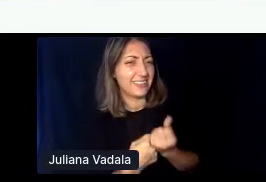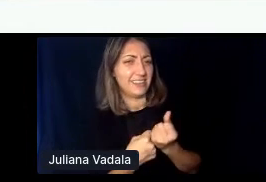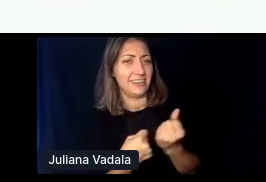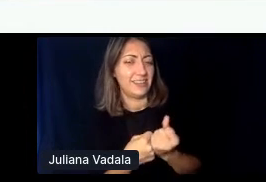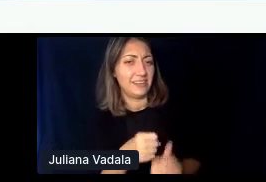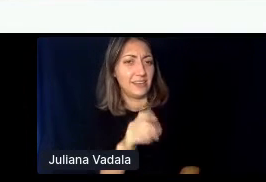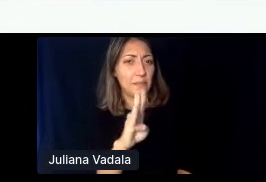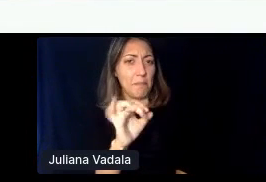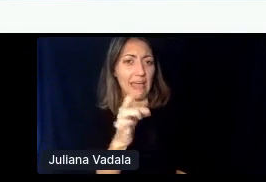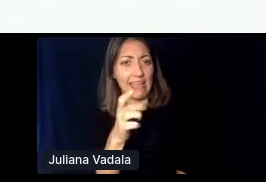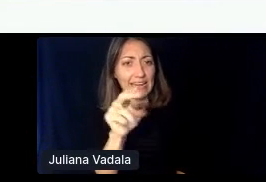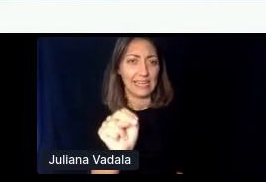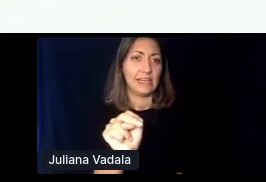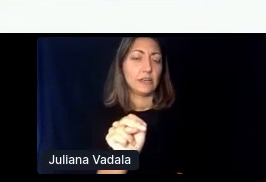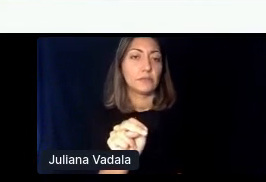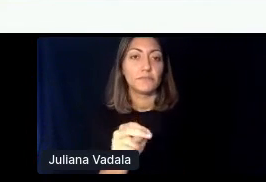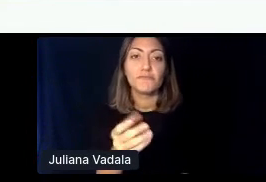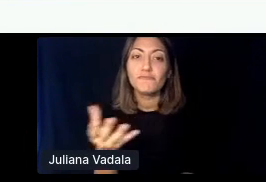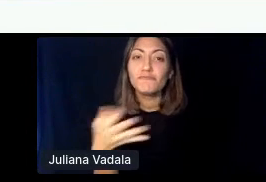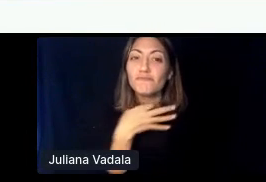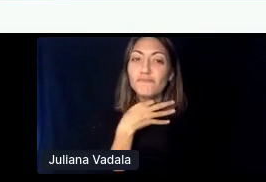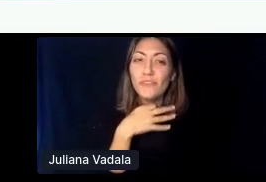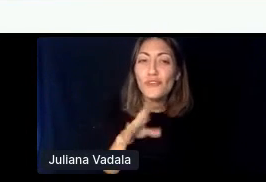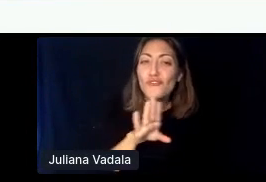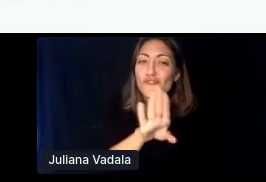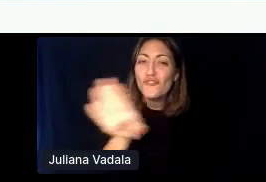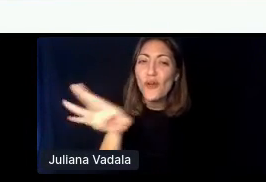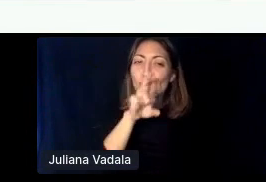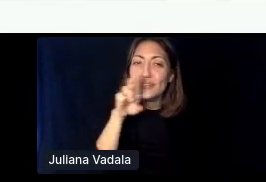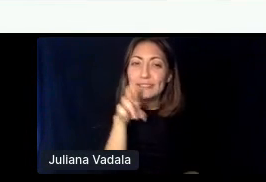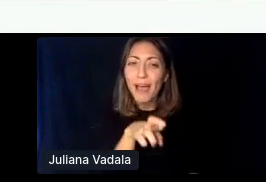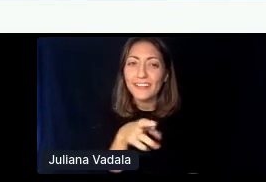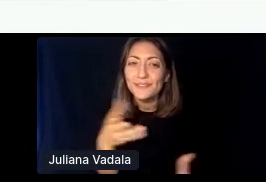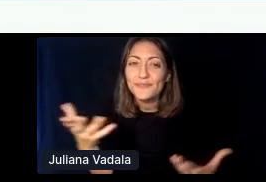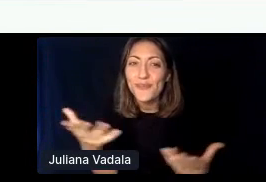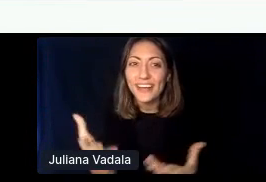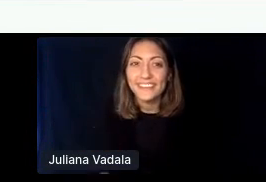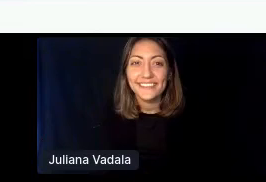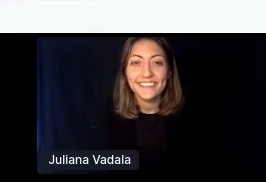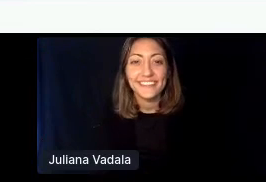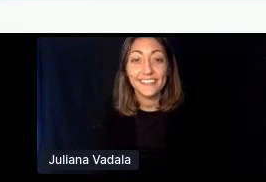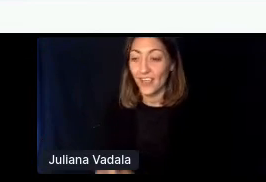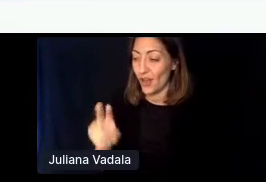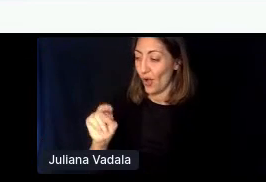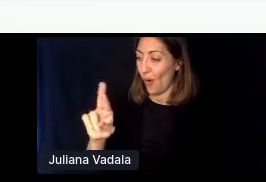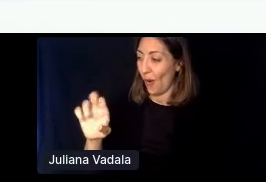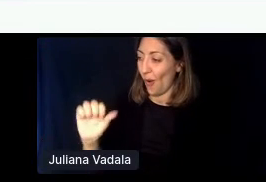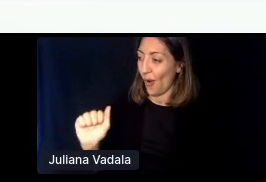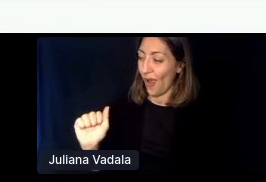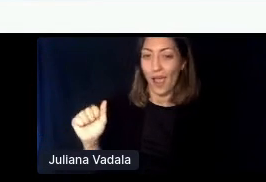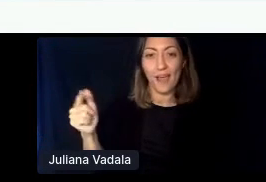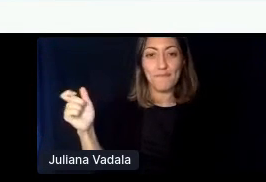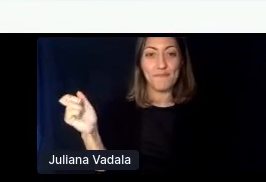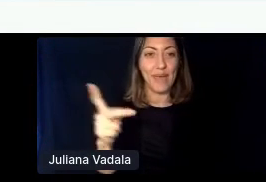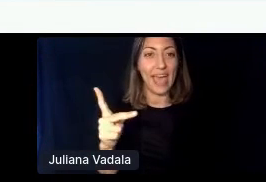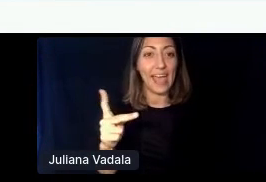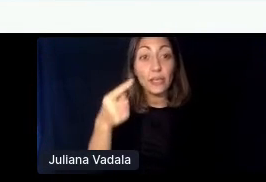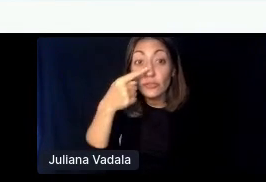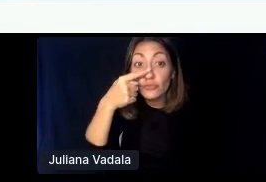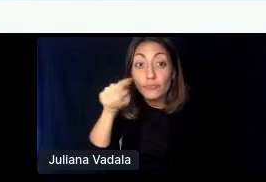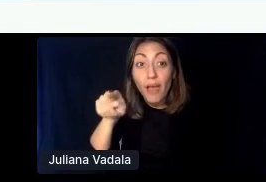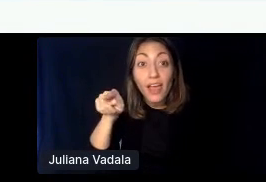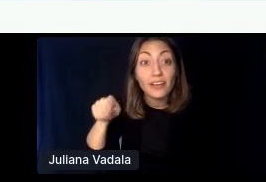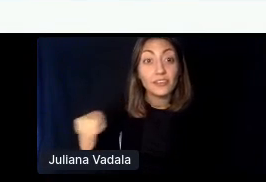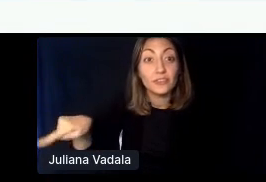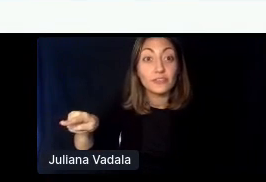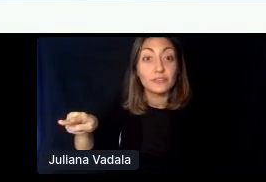So it looks like we have Nora back. Are you able to walk us through our responses, Nora? Absolutely, yes. I actually didn't realize